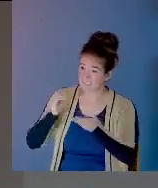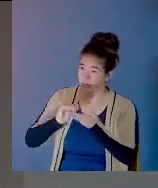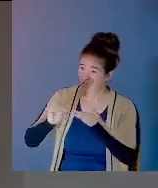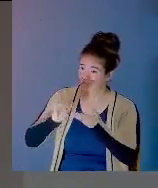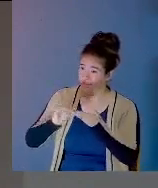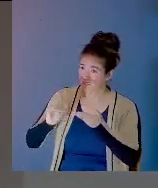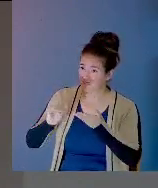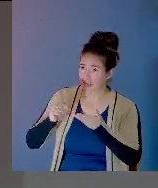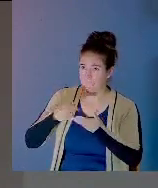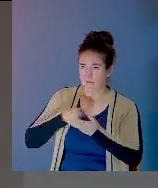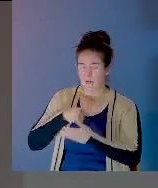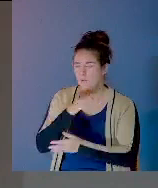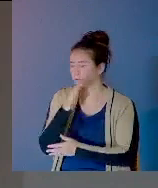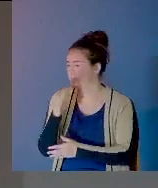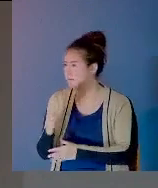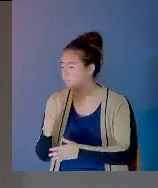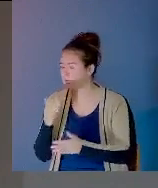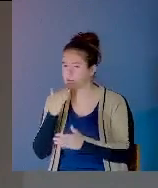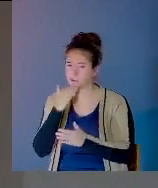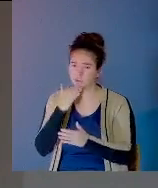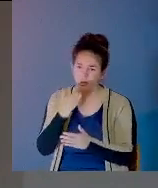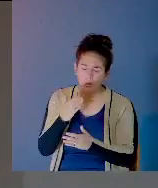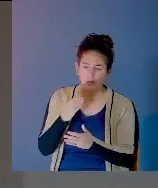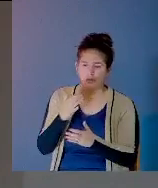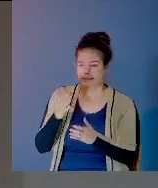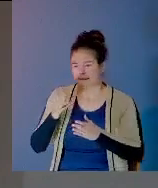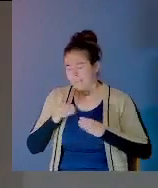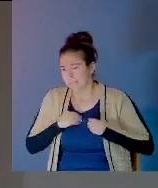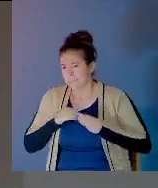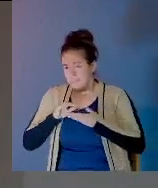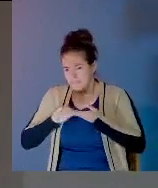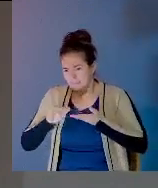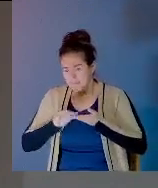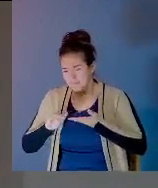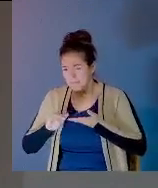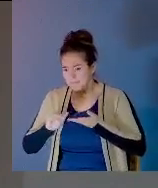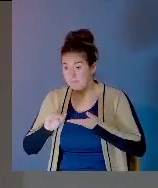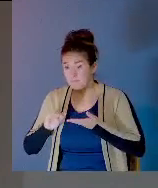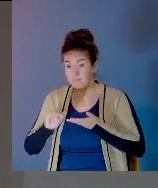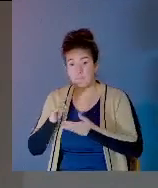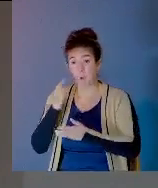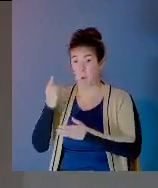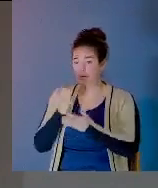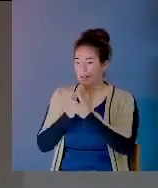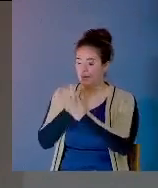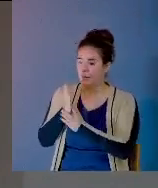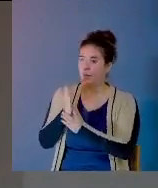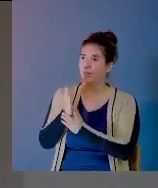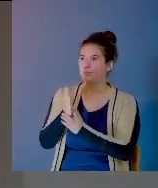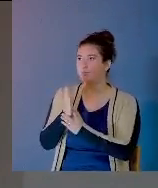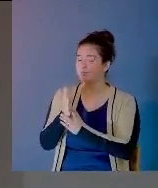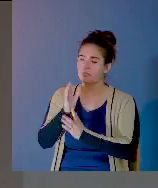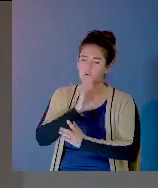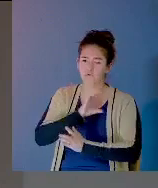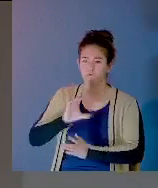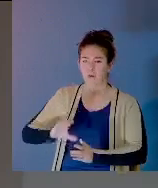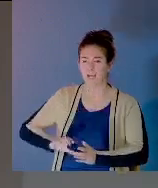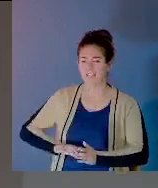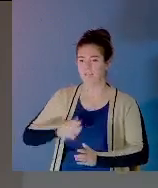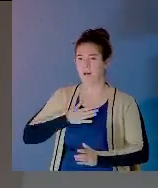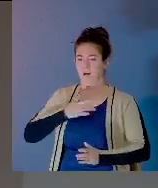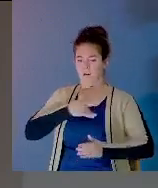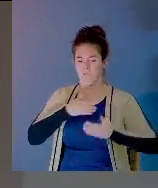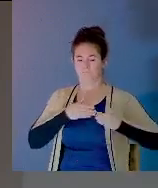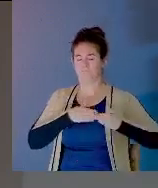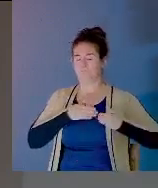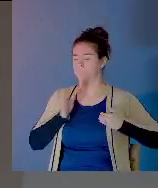at, and it's only through this body of Christ and opening up my heart to prayer that it has taken place. And I love